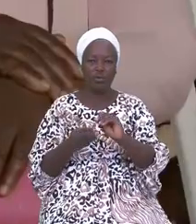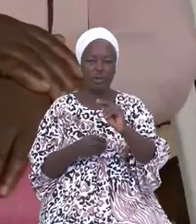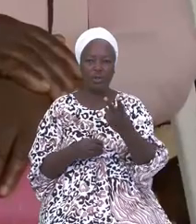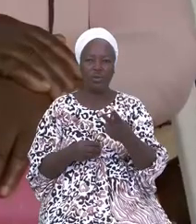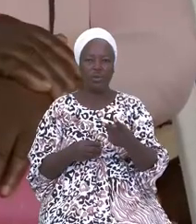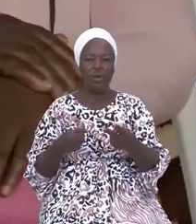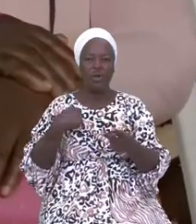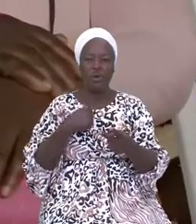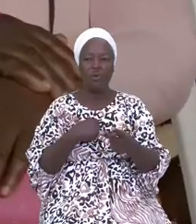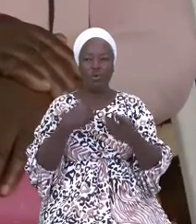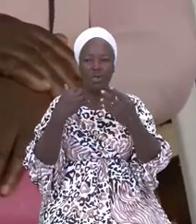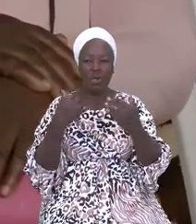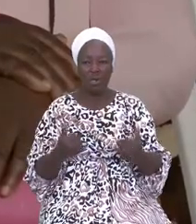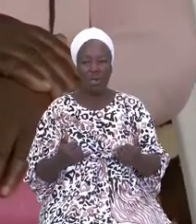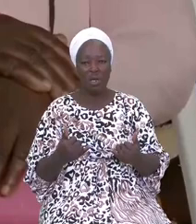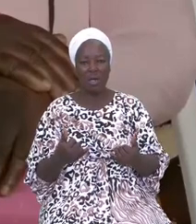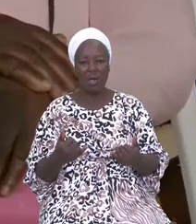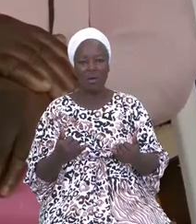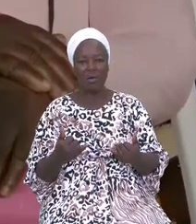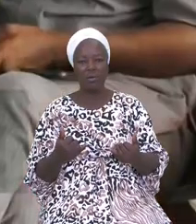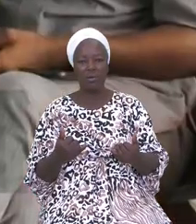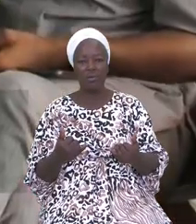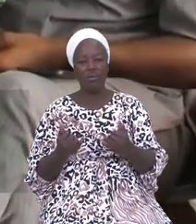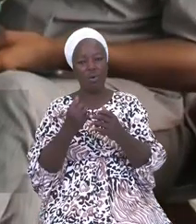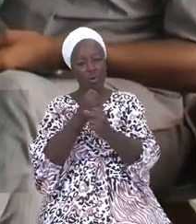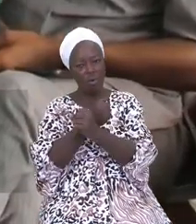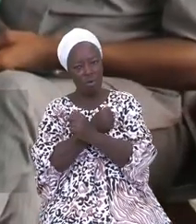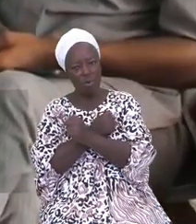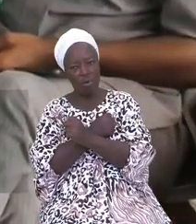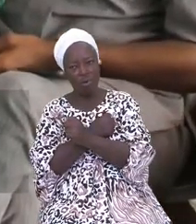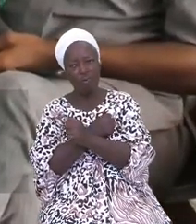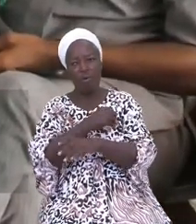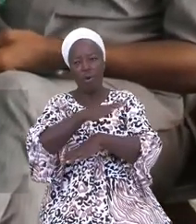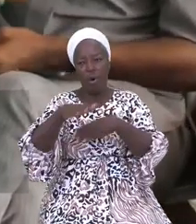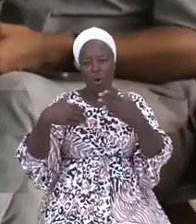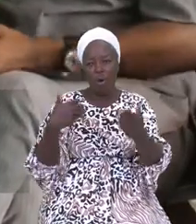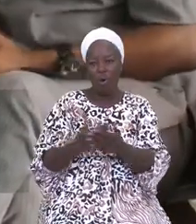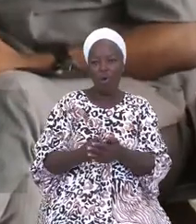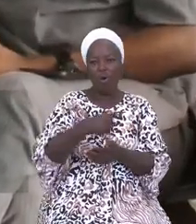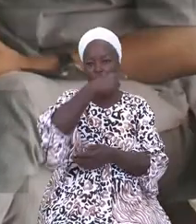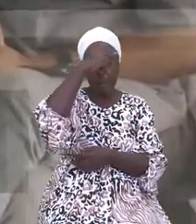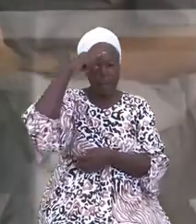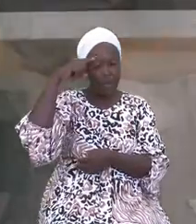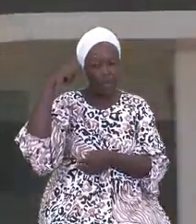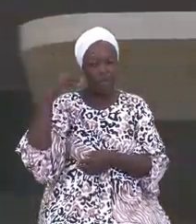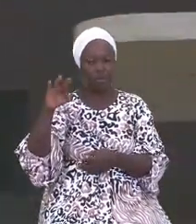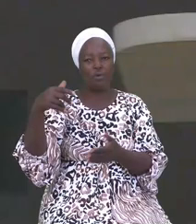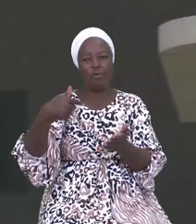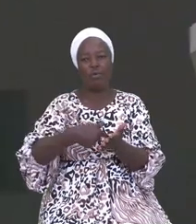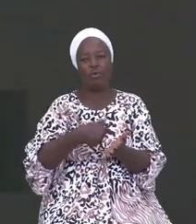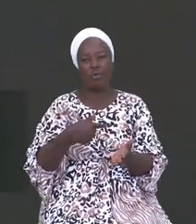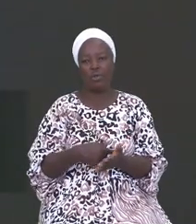now love all for the gospel's sake. Gone were the days I love